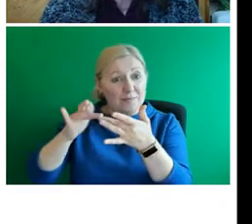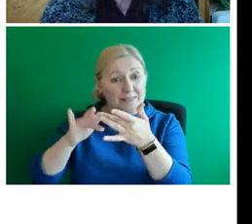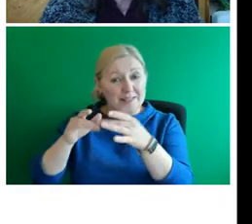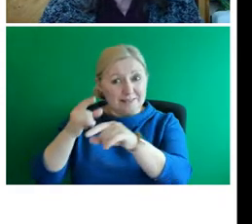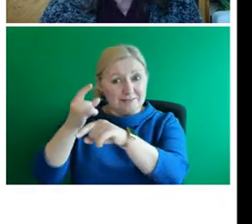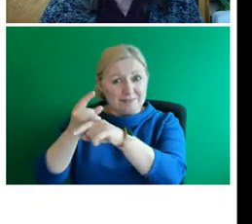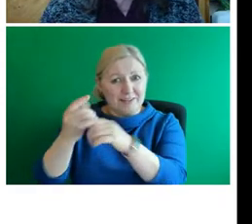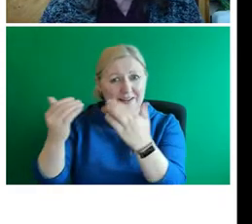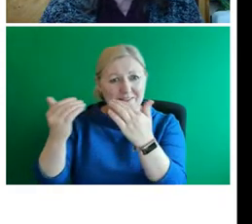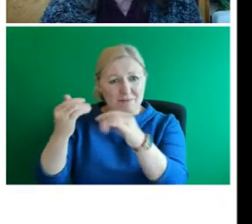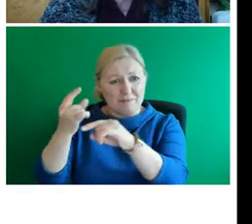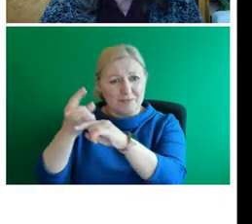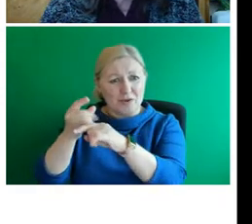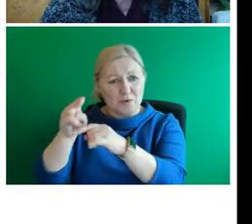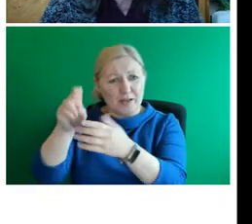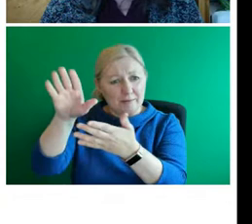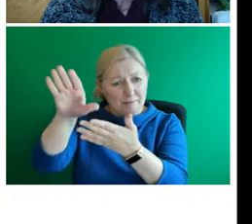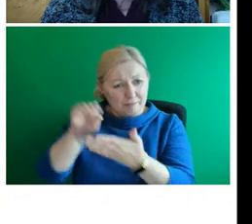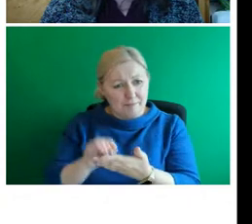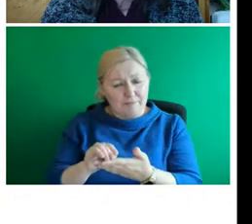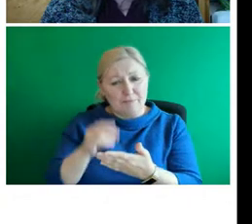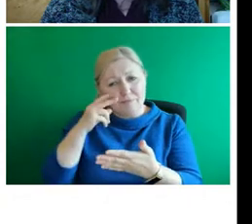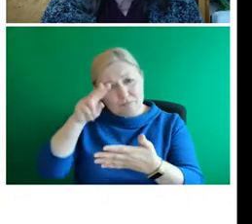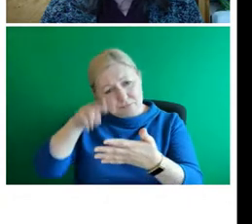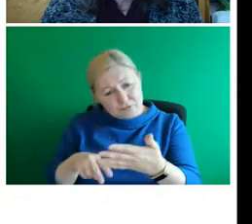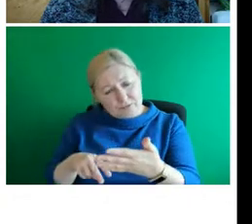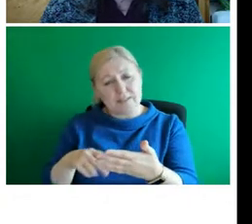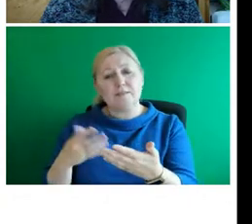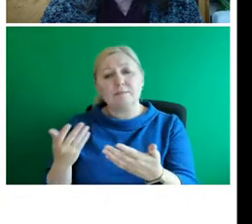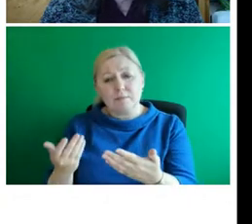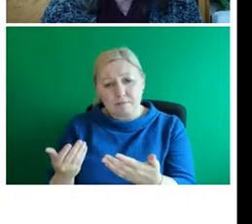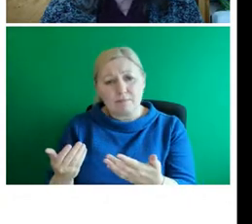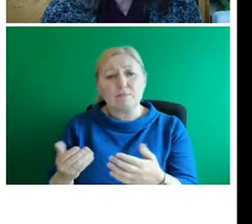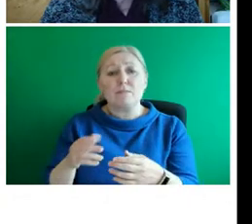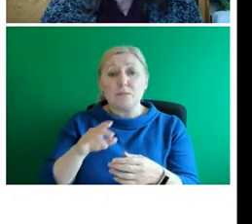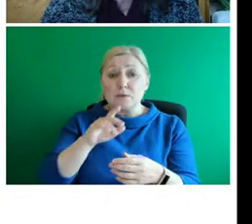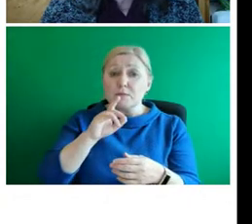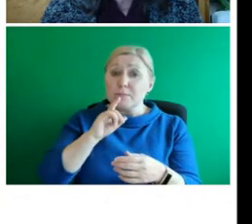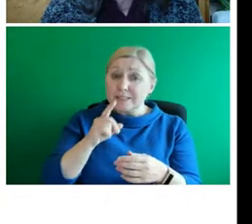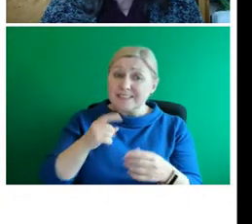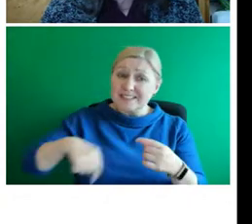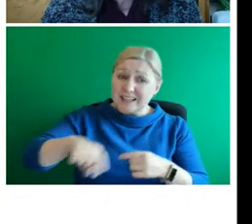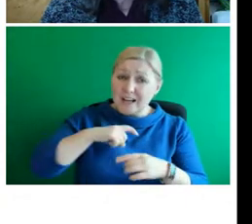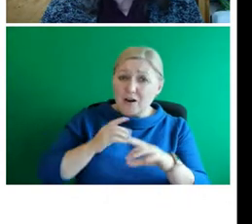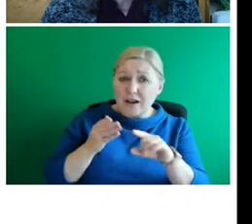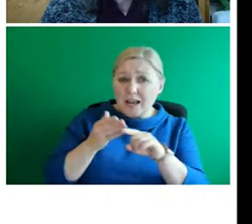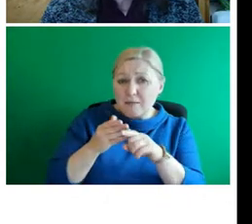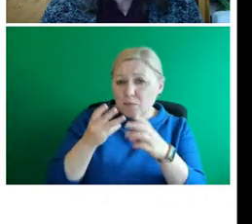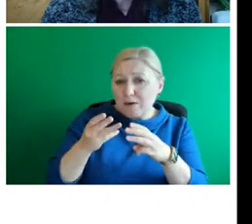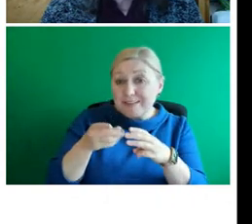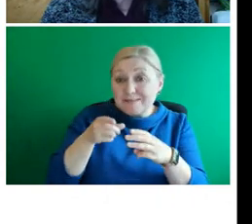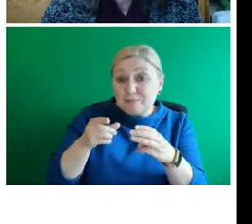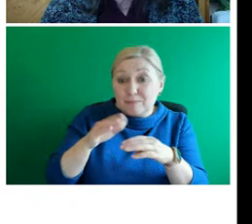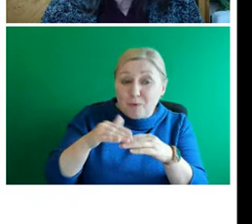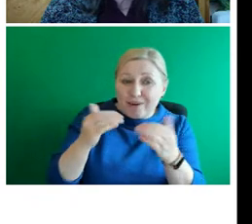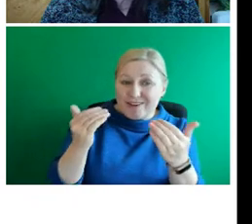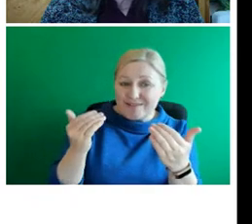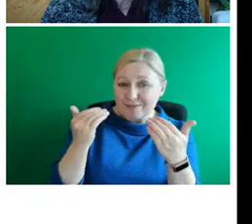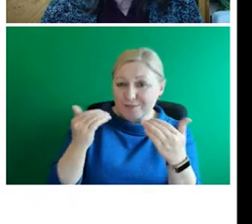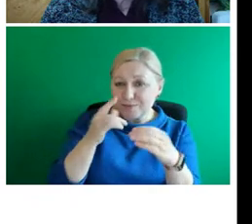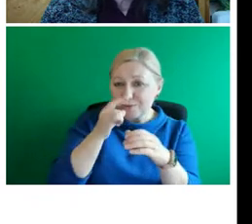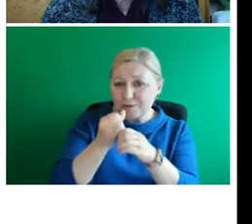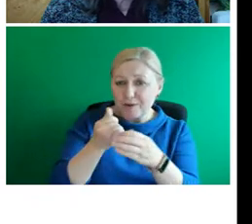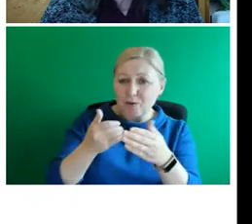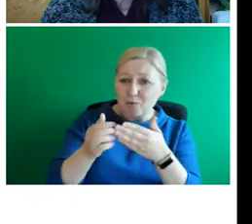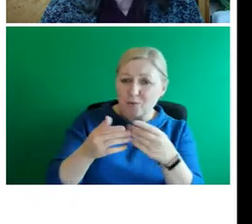next steps, we continue to focus on spreading this one-day memory clinic model to other rural primary